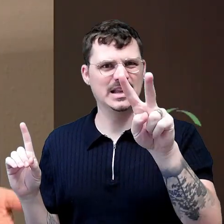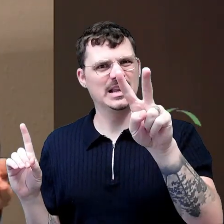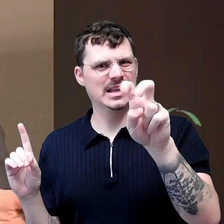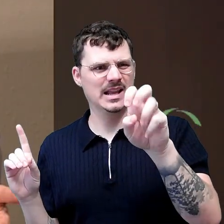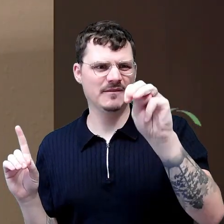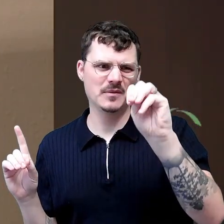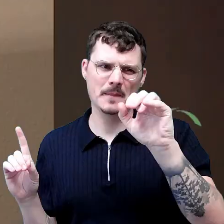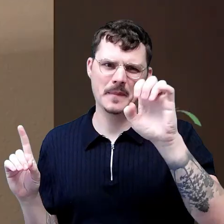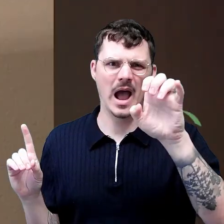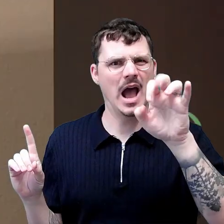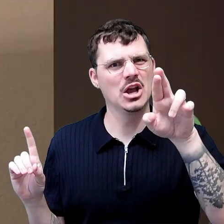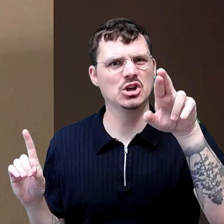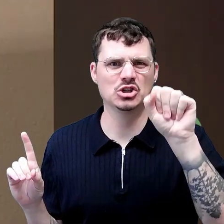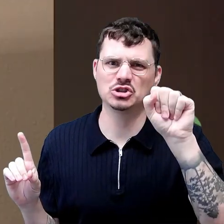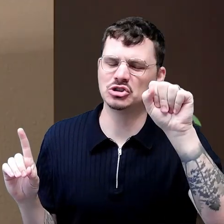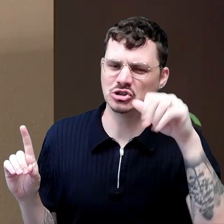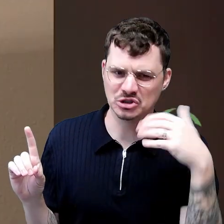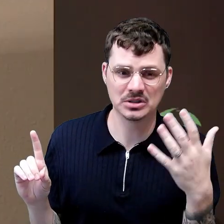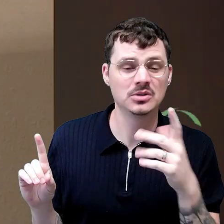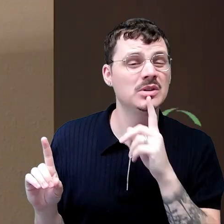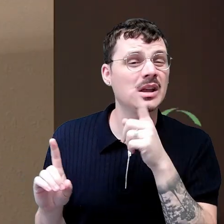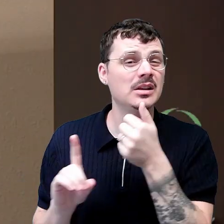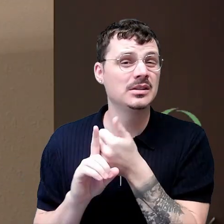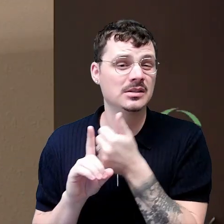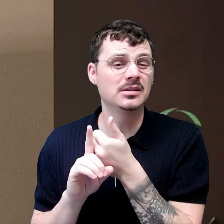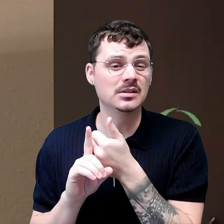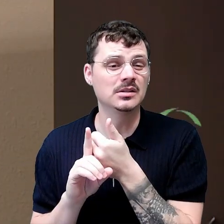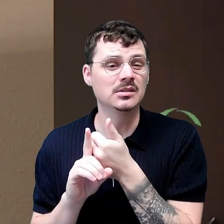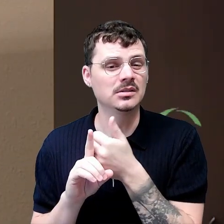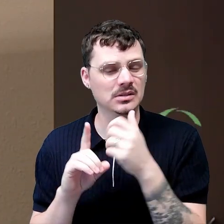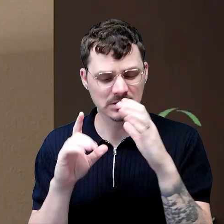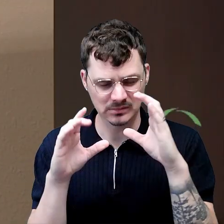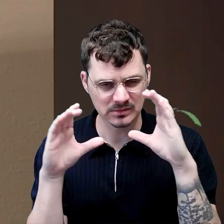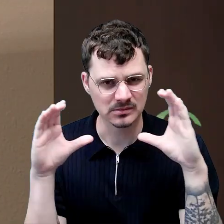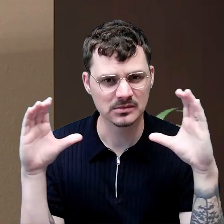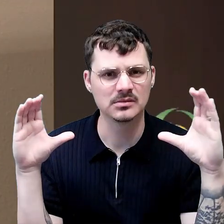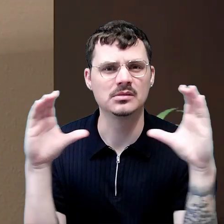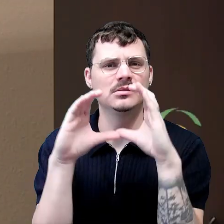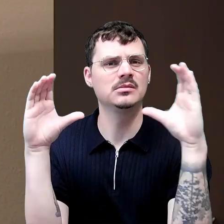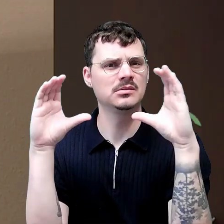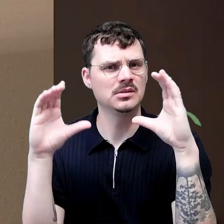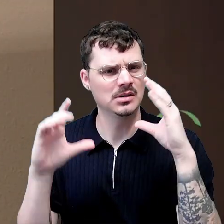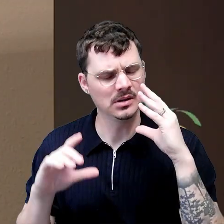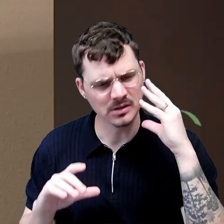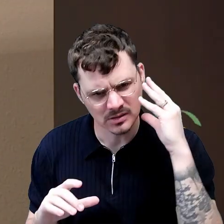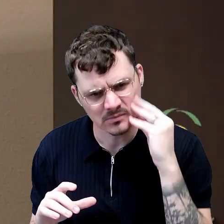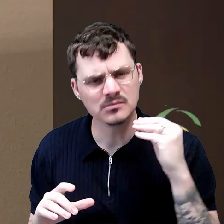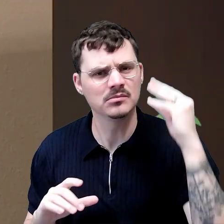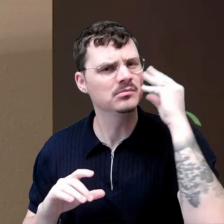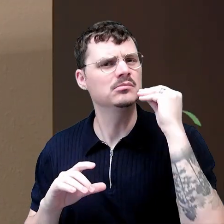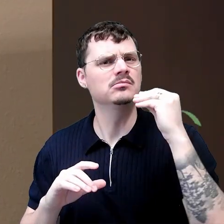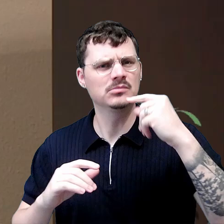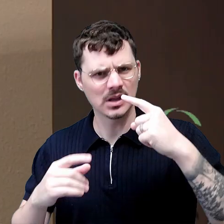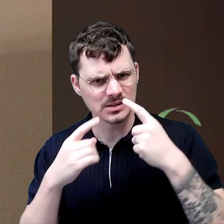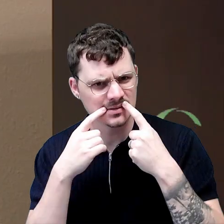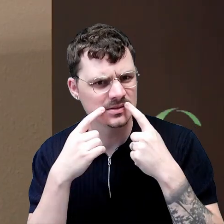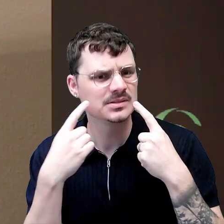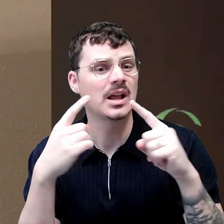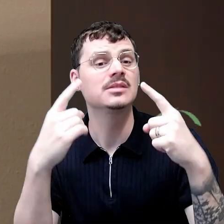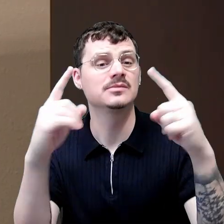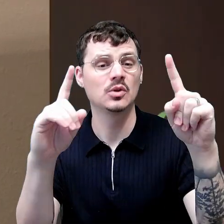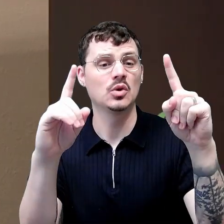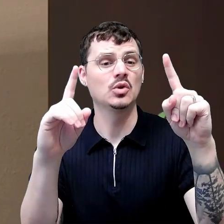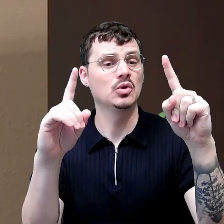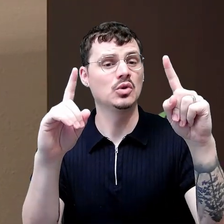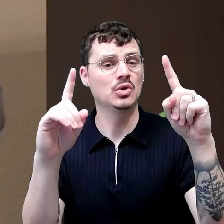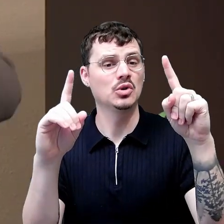Dr. Steve Myers, is in fact the most credentialed, experienced, and successful